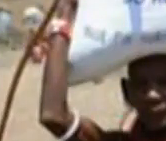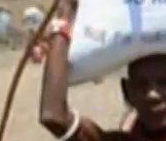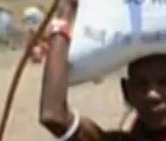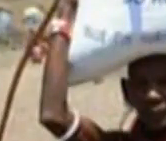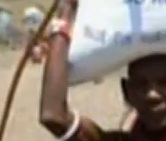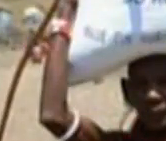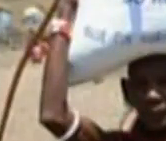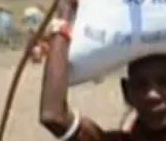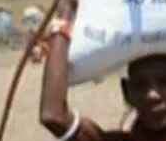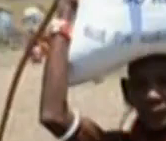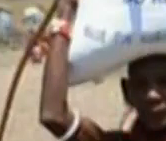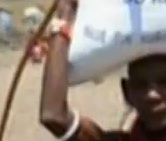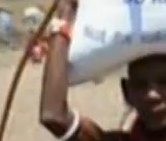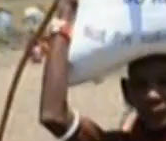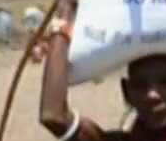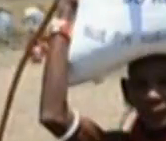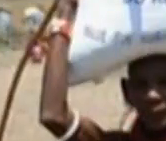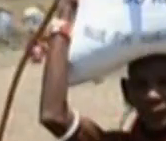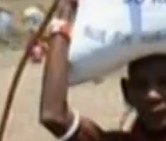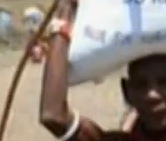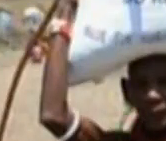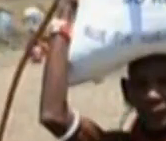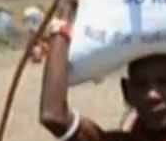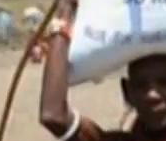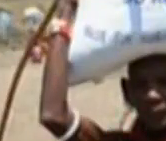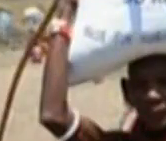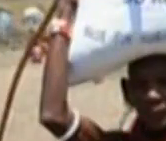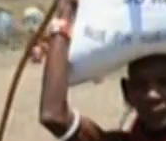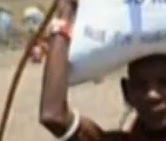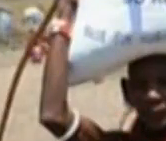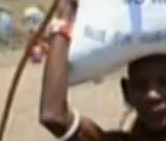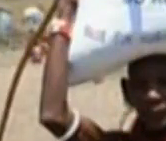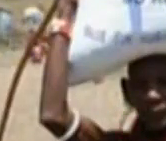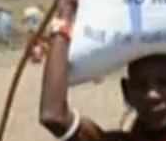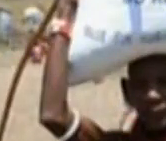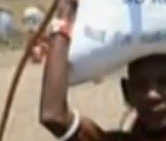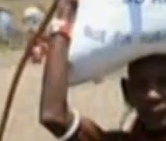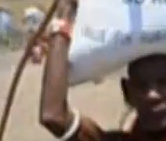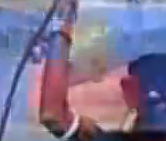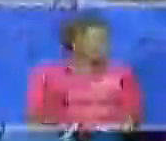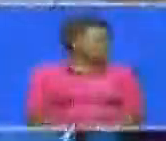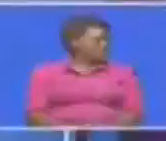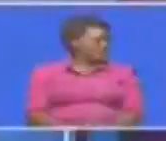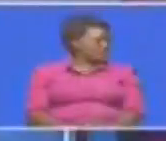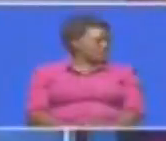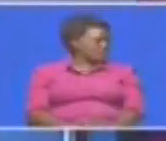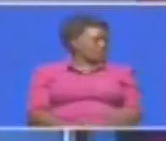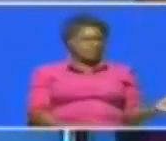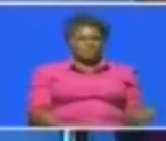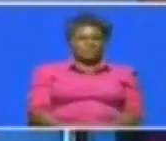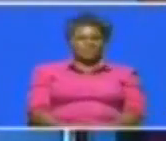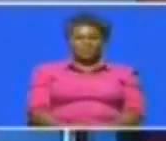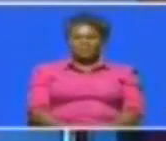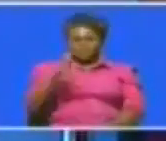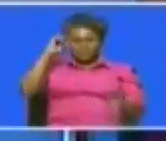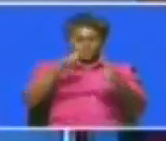was reported that that particular famine was the worst drought that had been experienced in 60 years. Through this initiative, the target